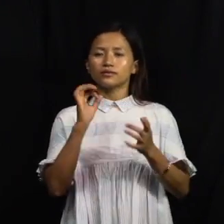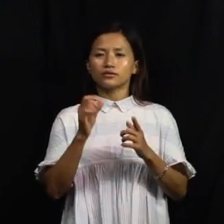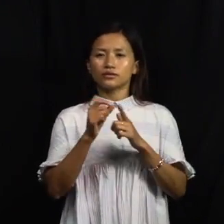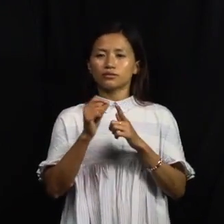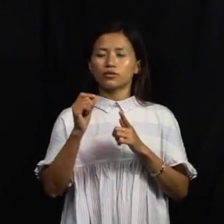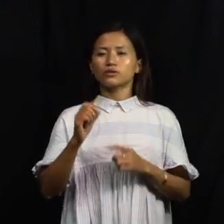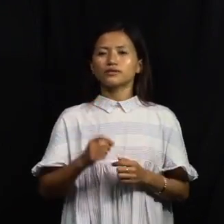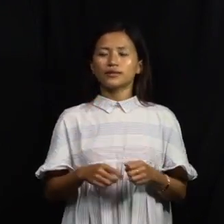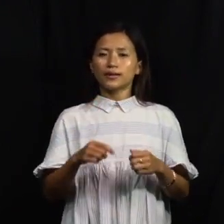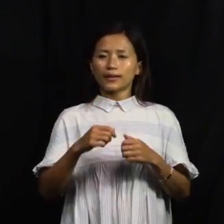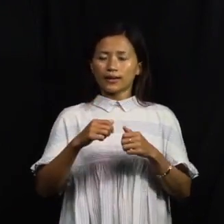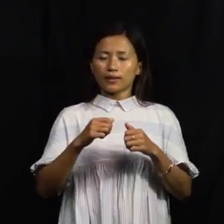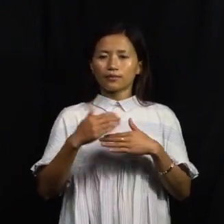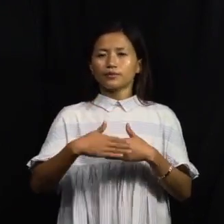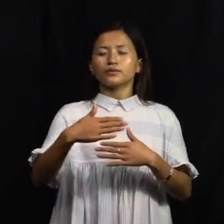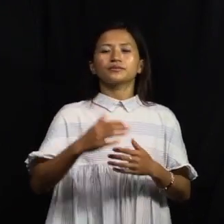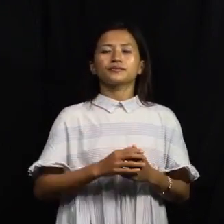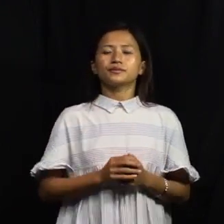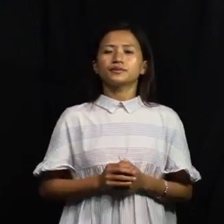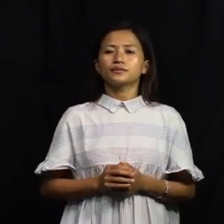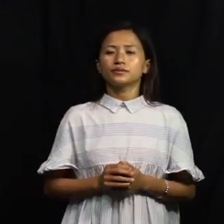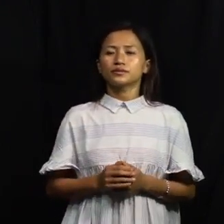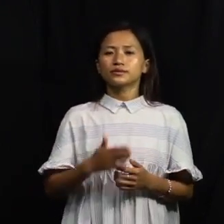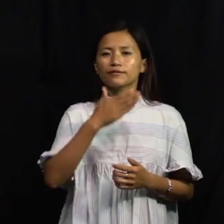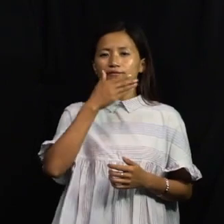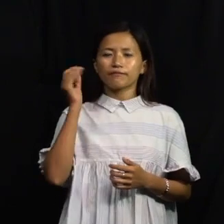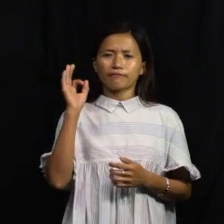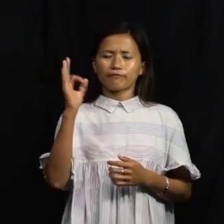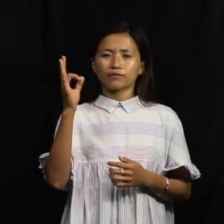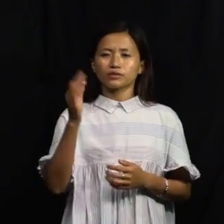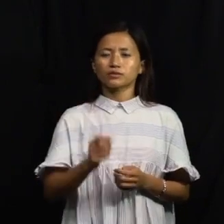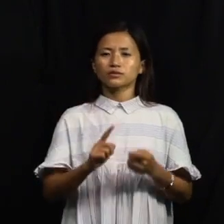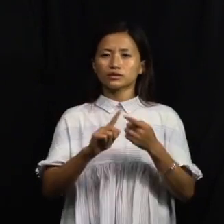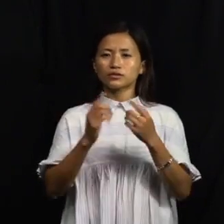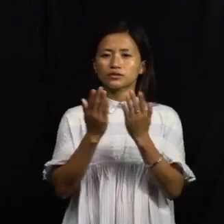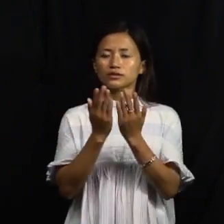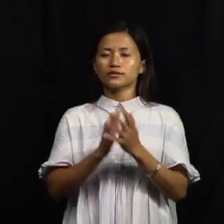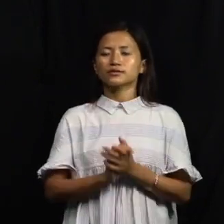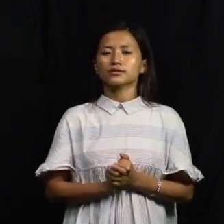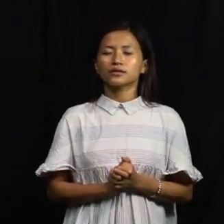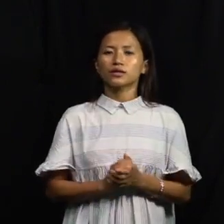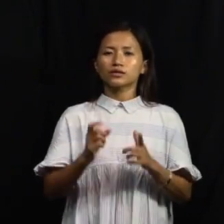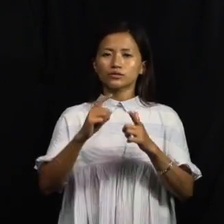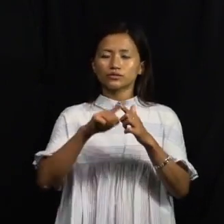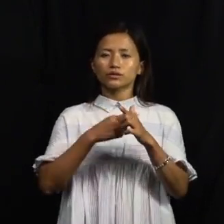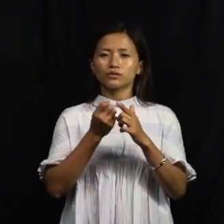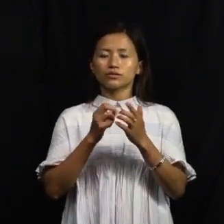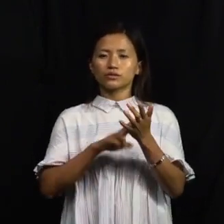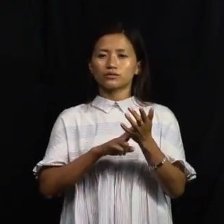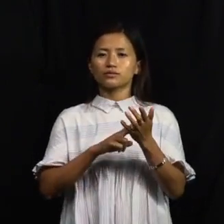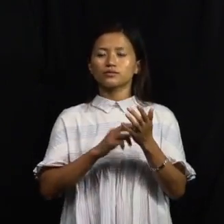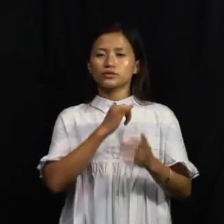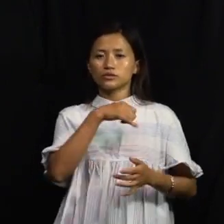of education. This one was given by the famous educationist John Dewey. Okay, so what do you mean by